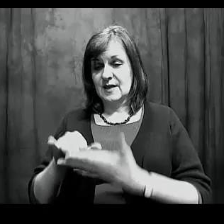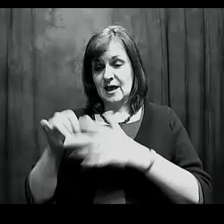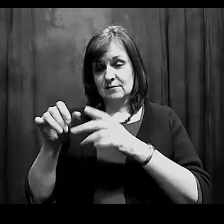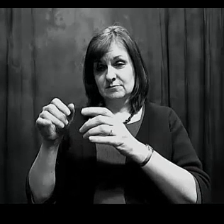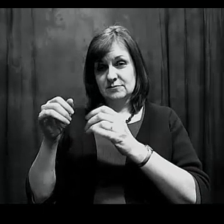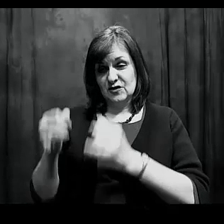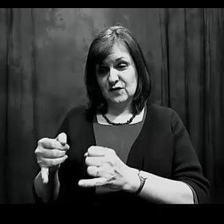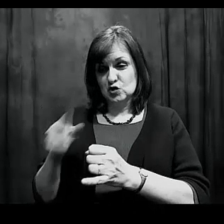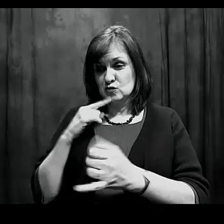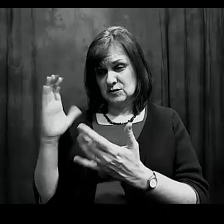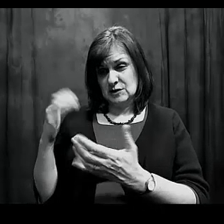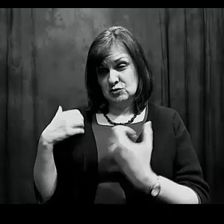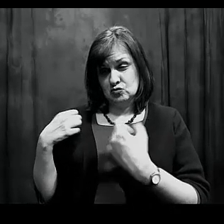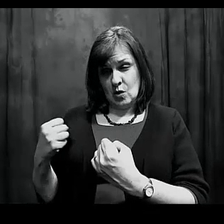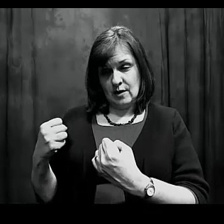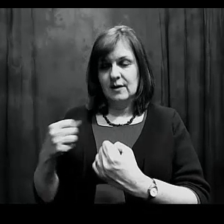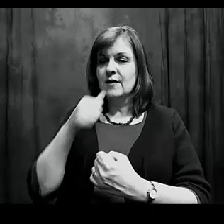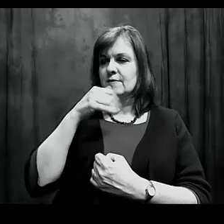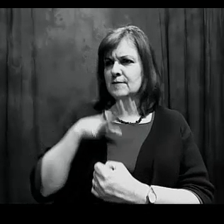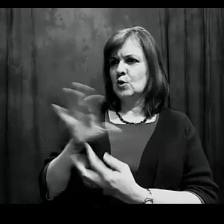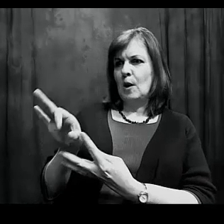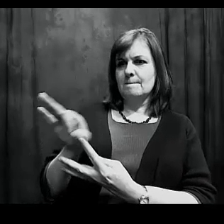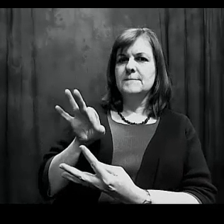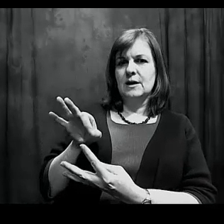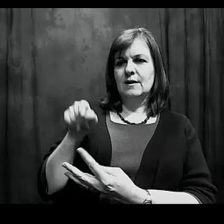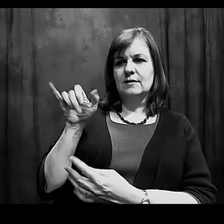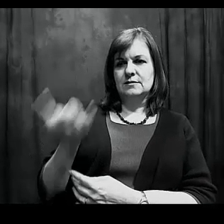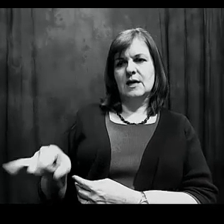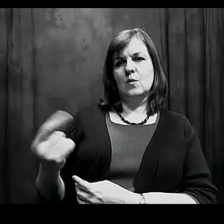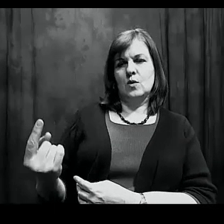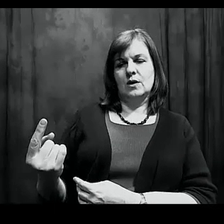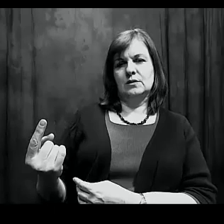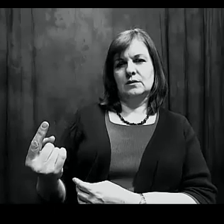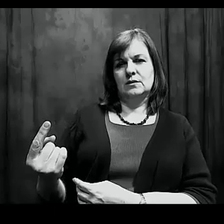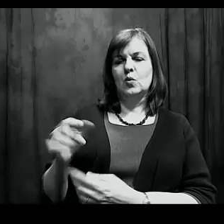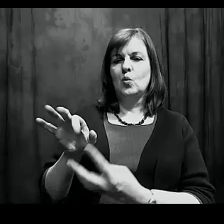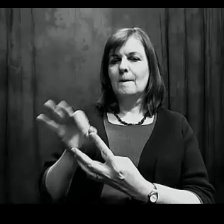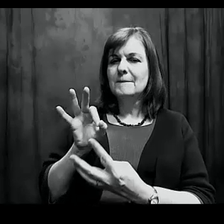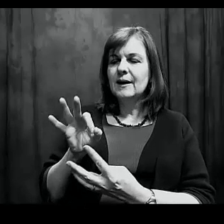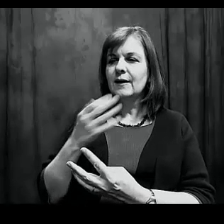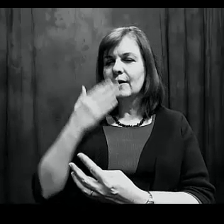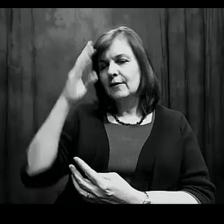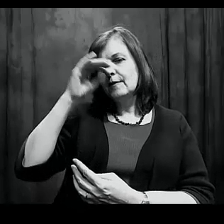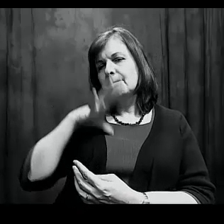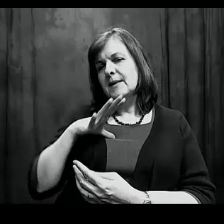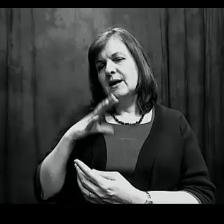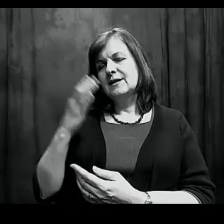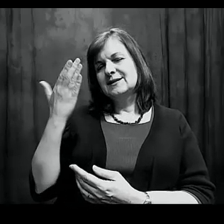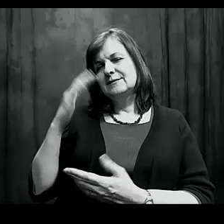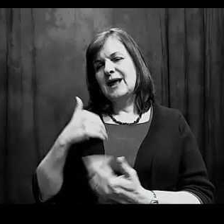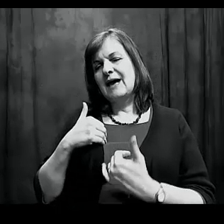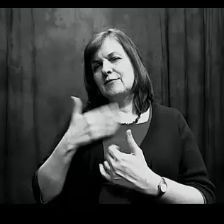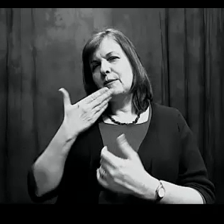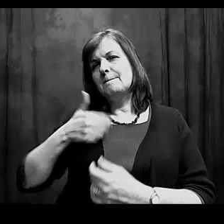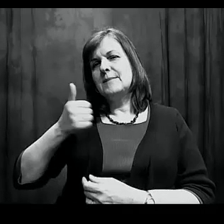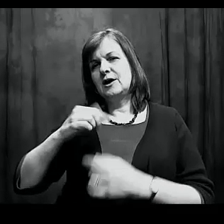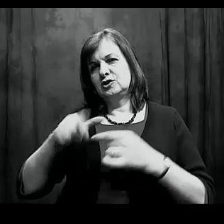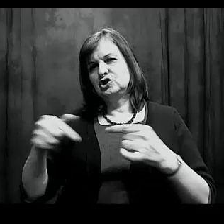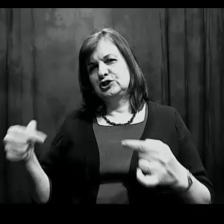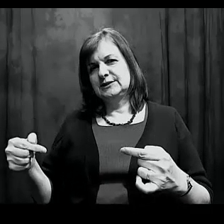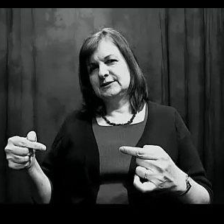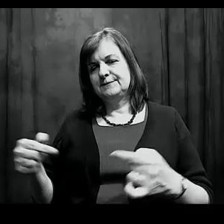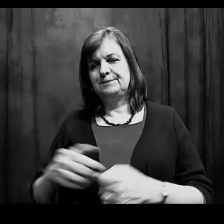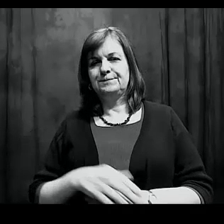Strong individuals, terrific. So the female is going to pick the male that appears to have the better